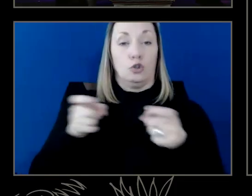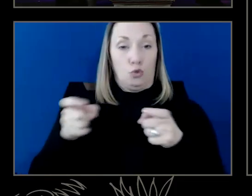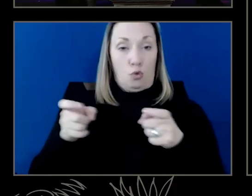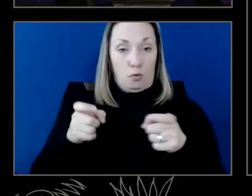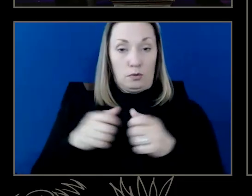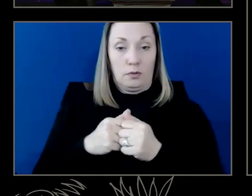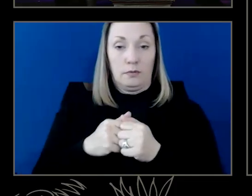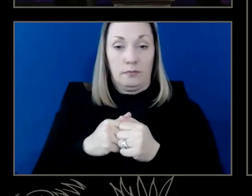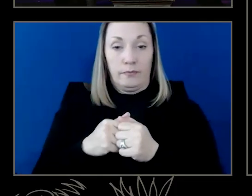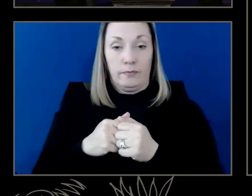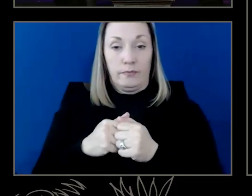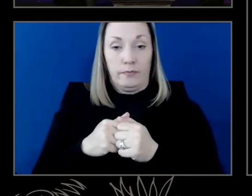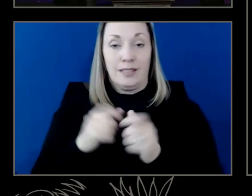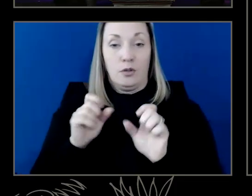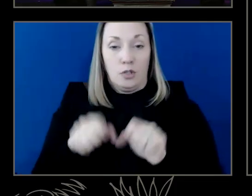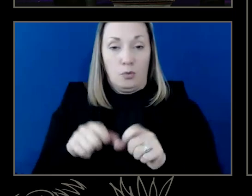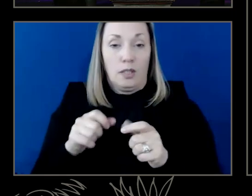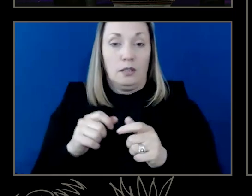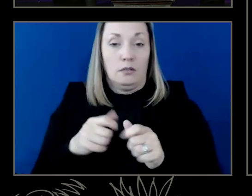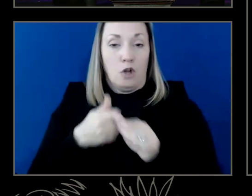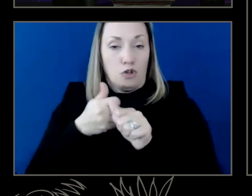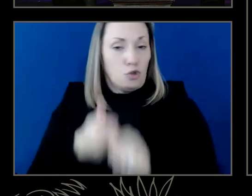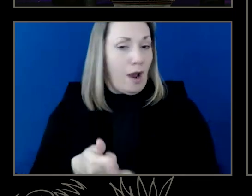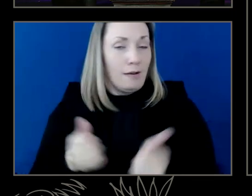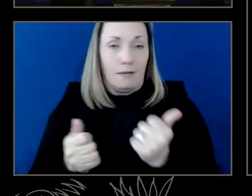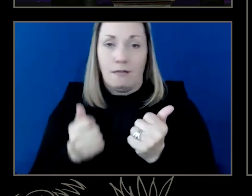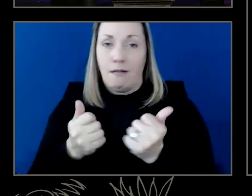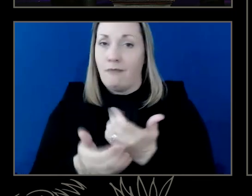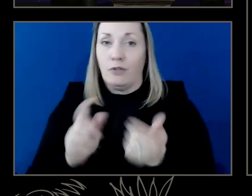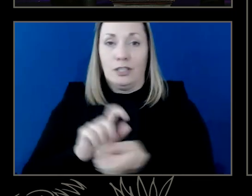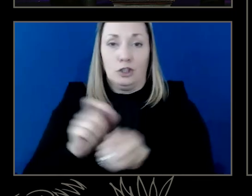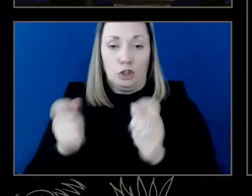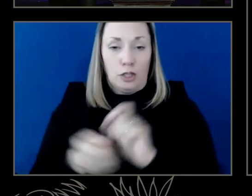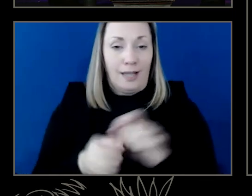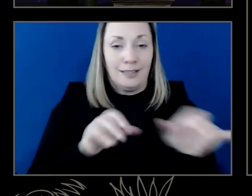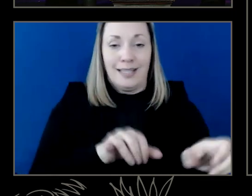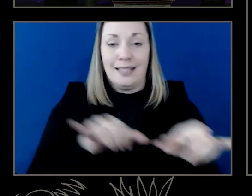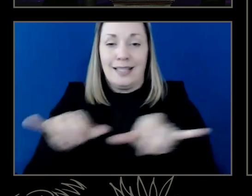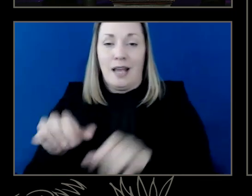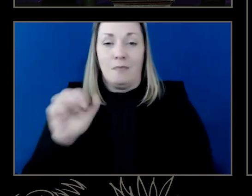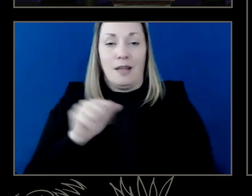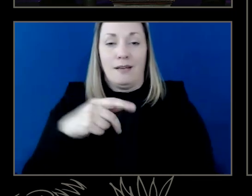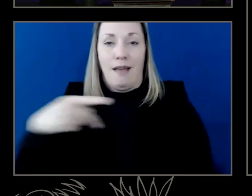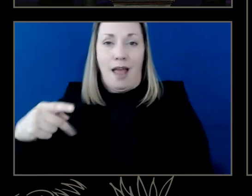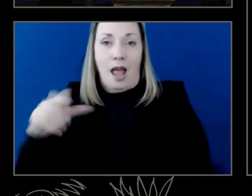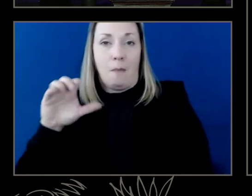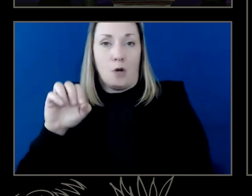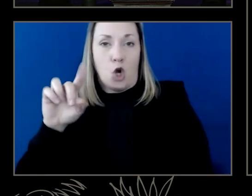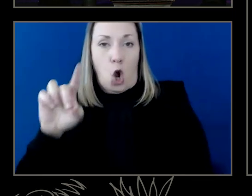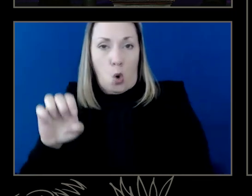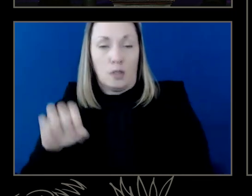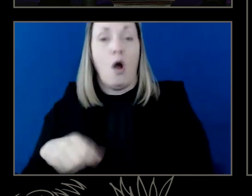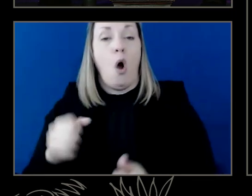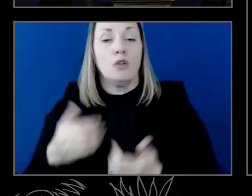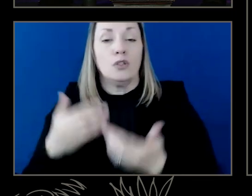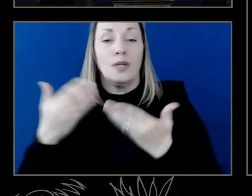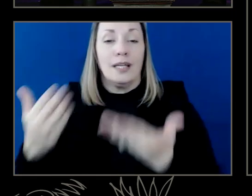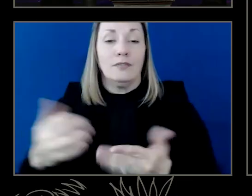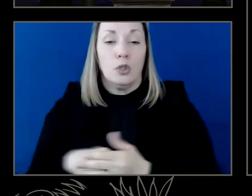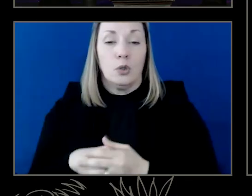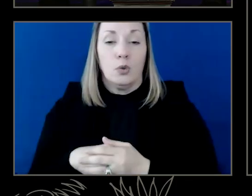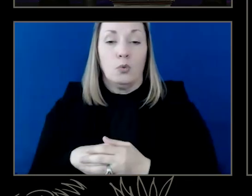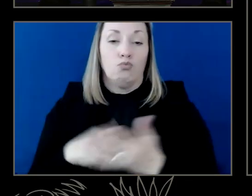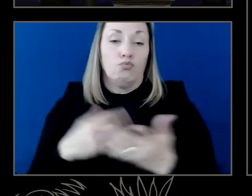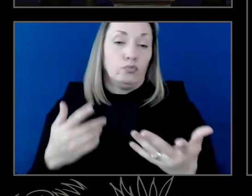needed, and collaborate like we'll do with app code. And it gives you reproducibility. No